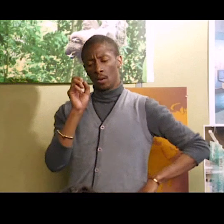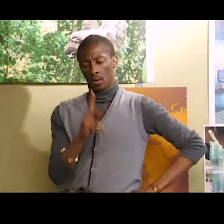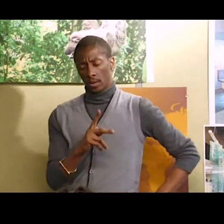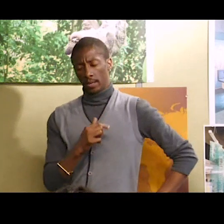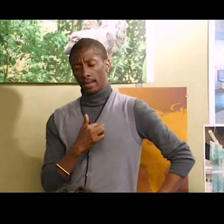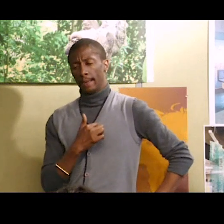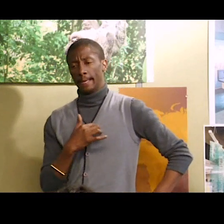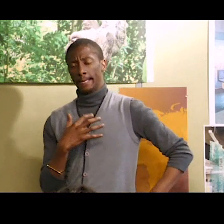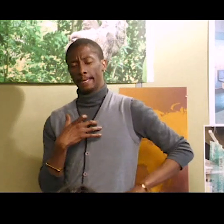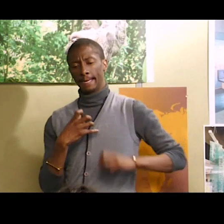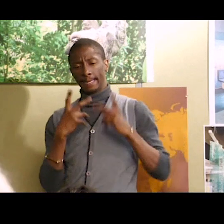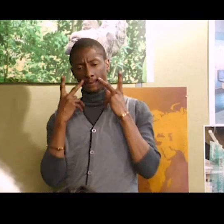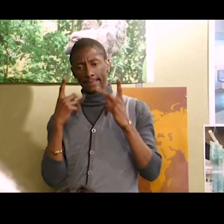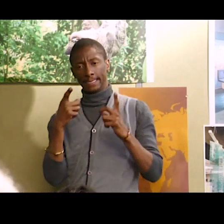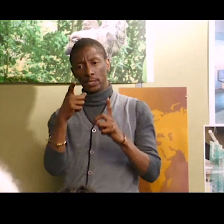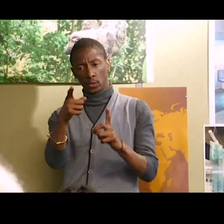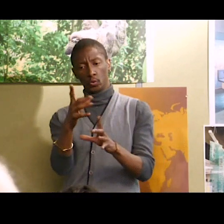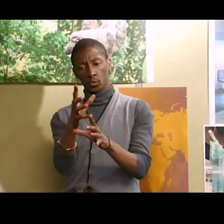What is the